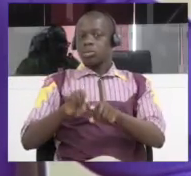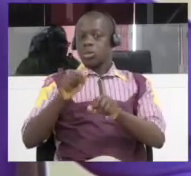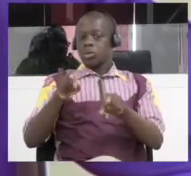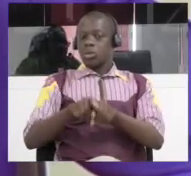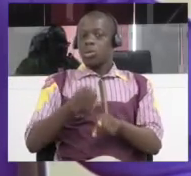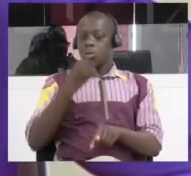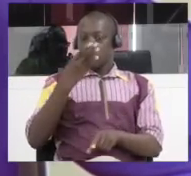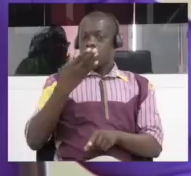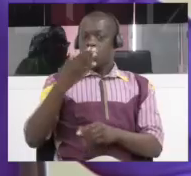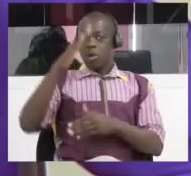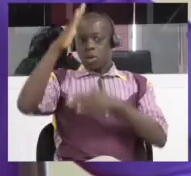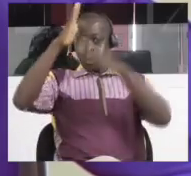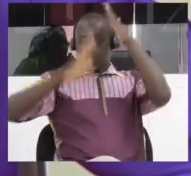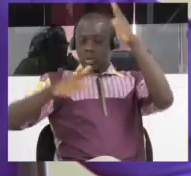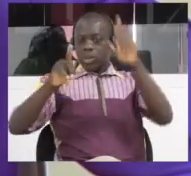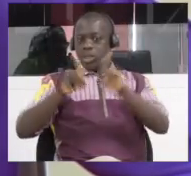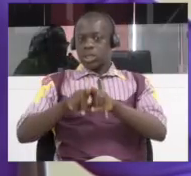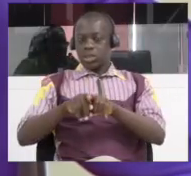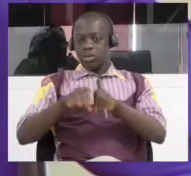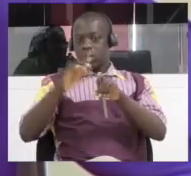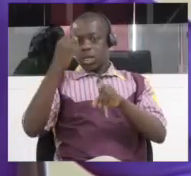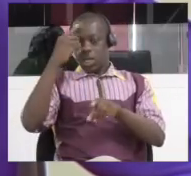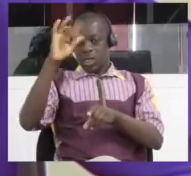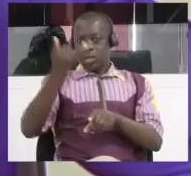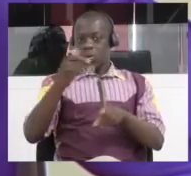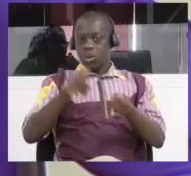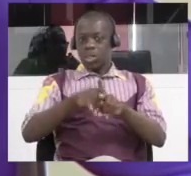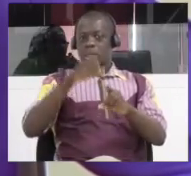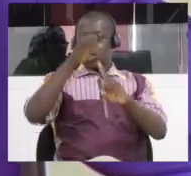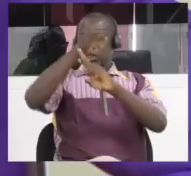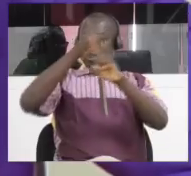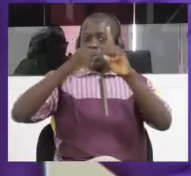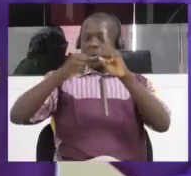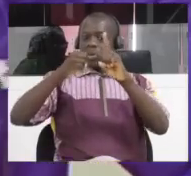your assessment of the conditions of service in the Army?